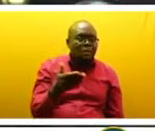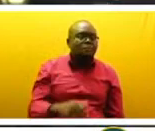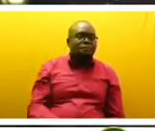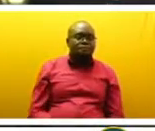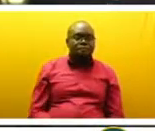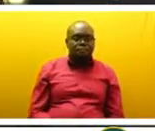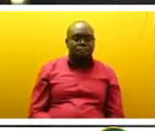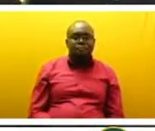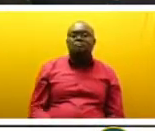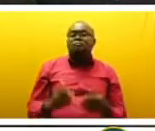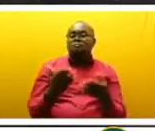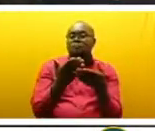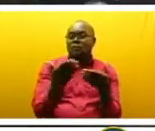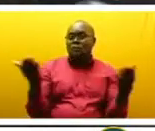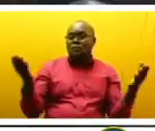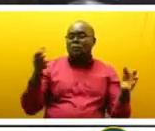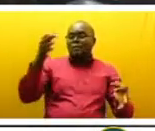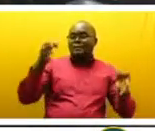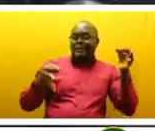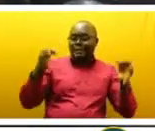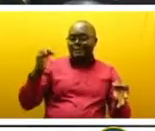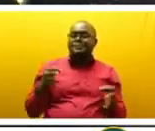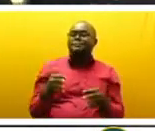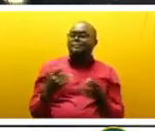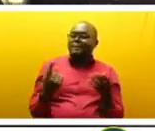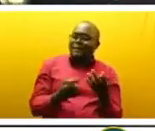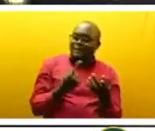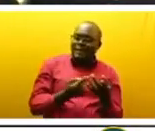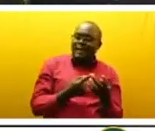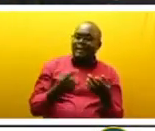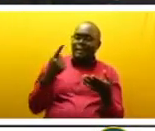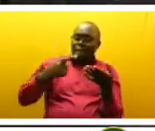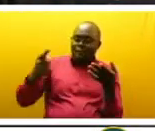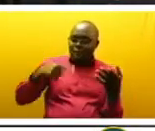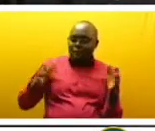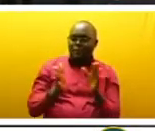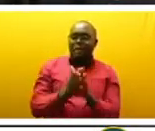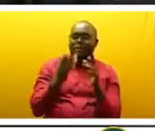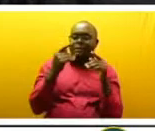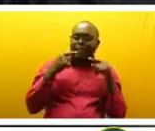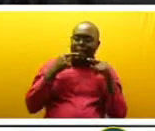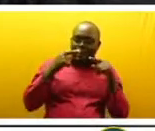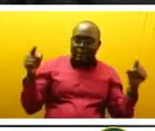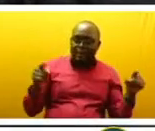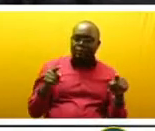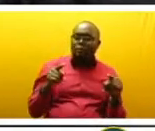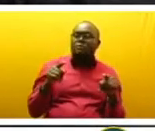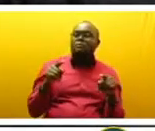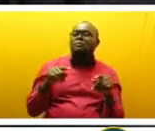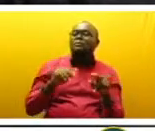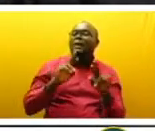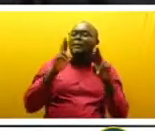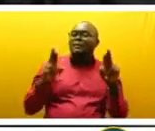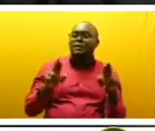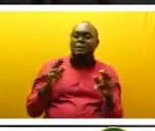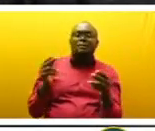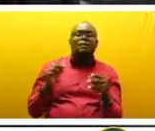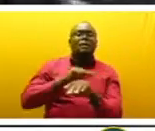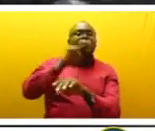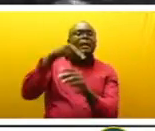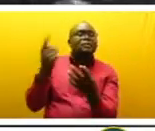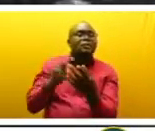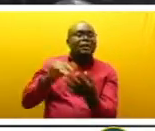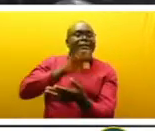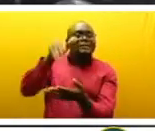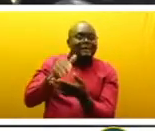my ladies, my lords, was that the tallying, verification, and declaration of results at the National Tallying Center is